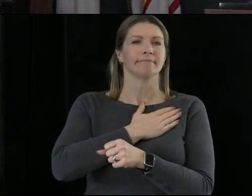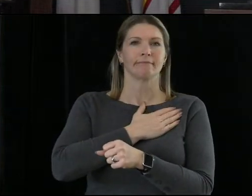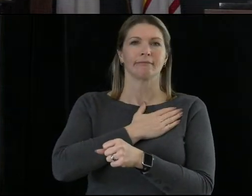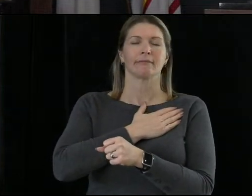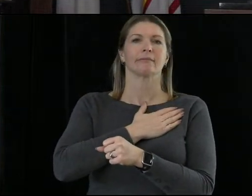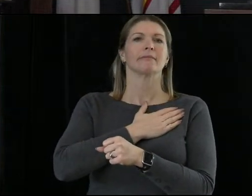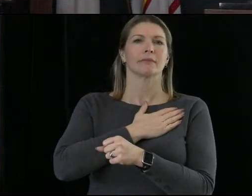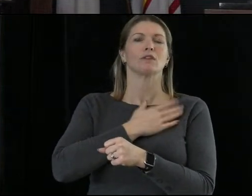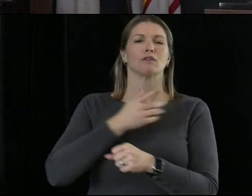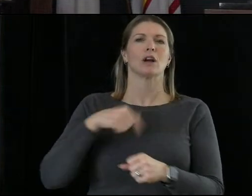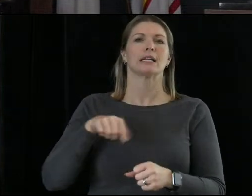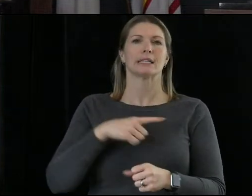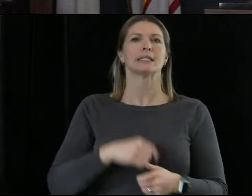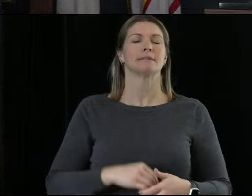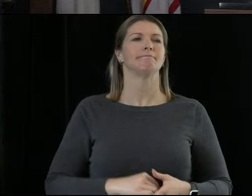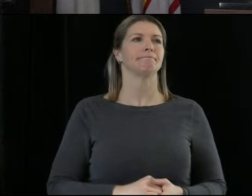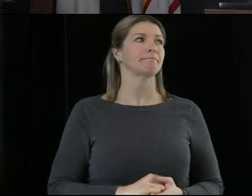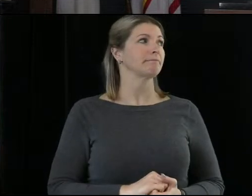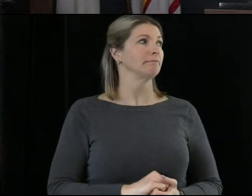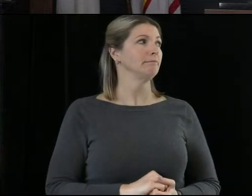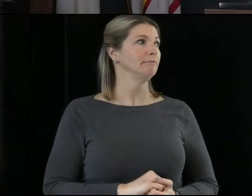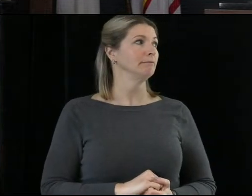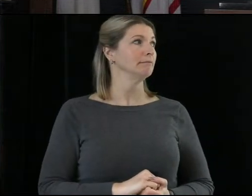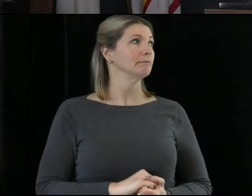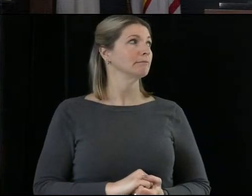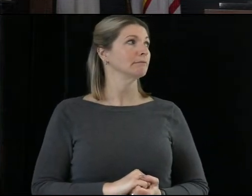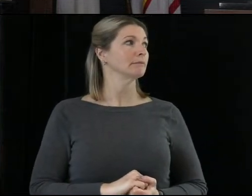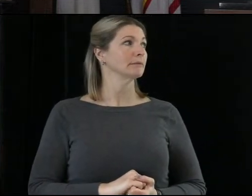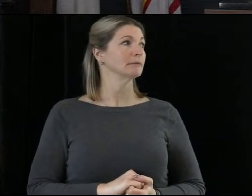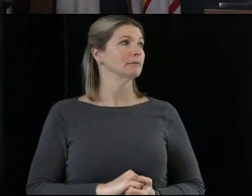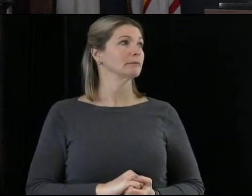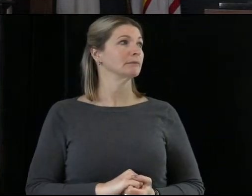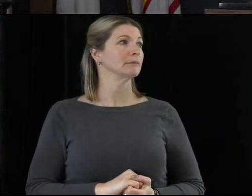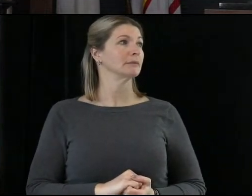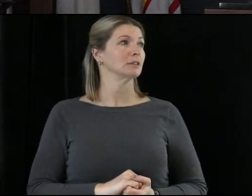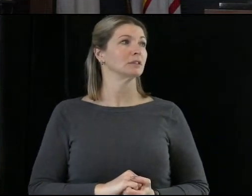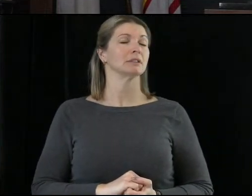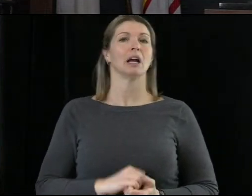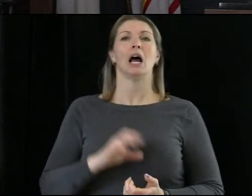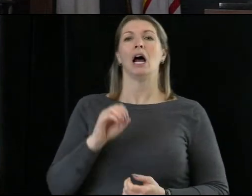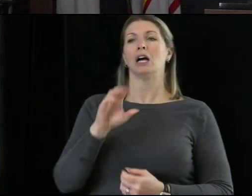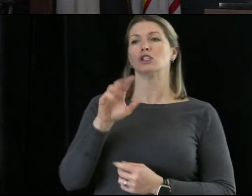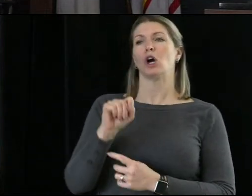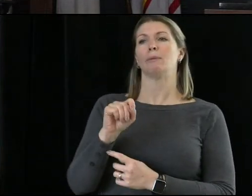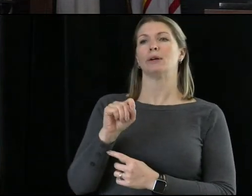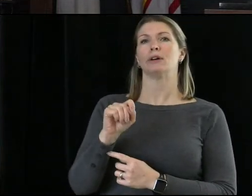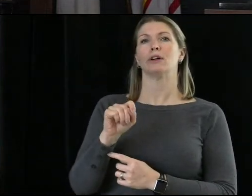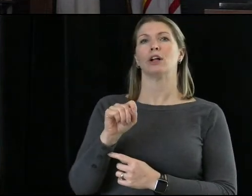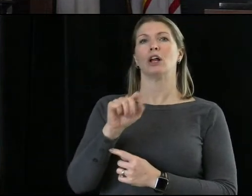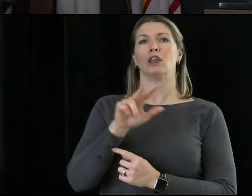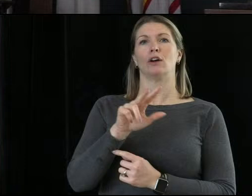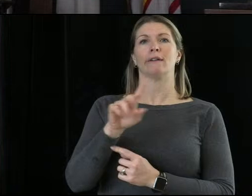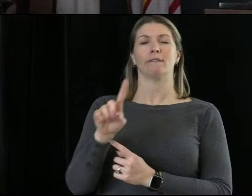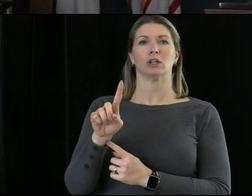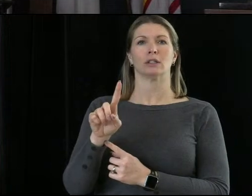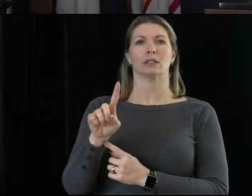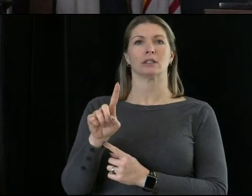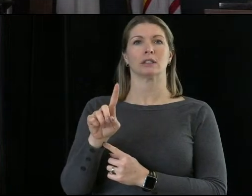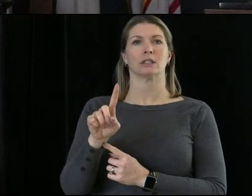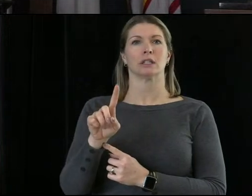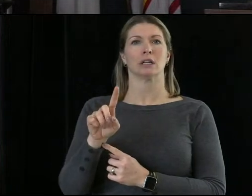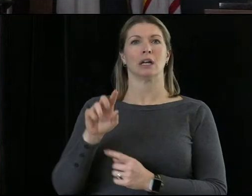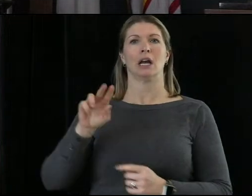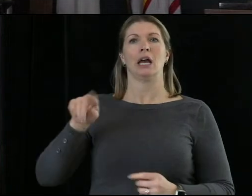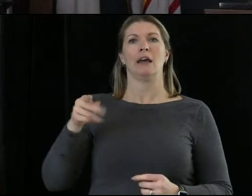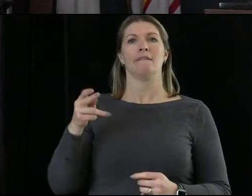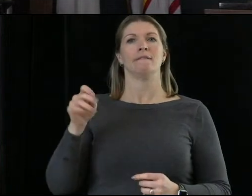ways. Next slide. On the night of October 31st, Philip Smith died